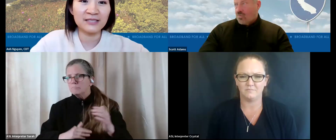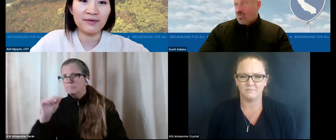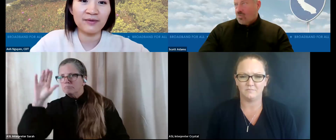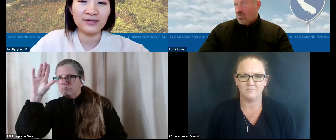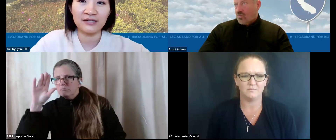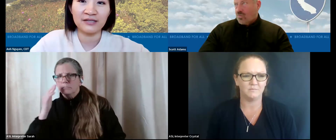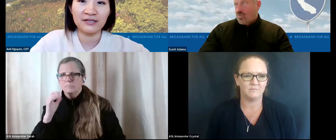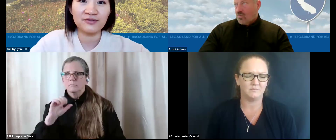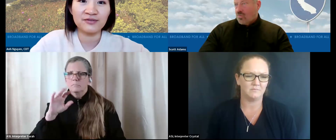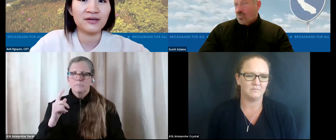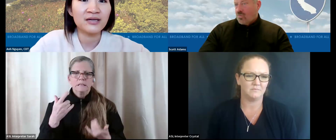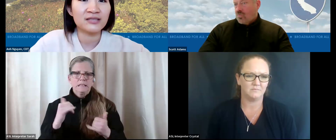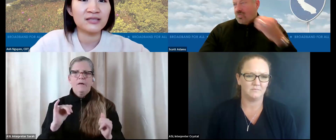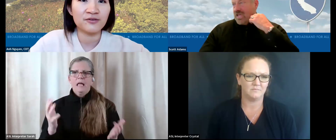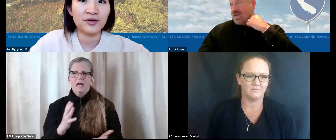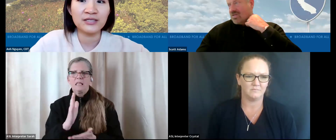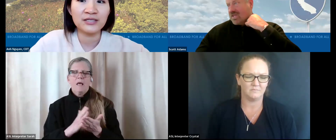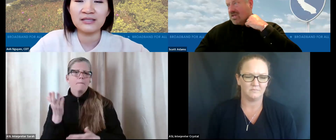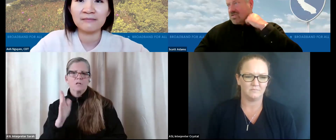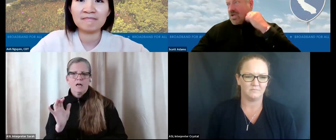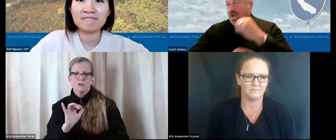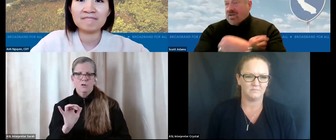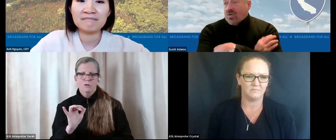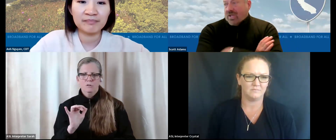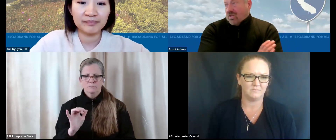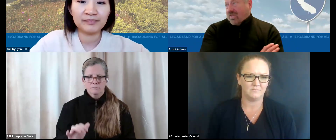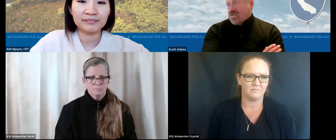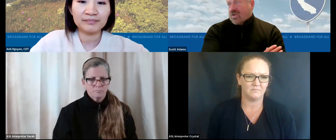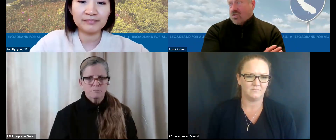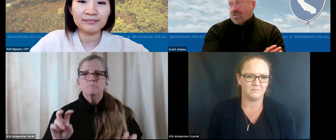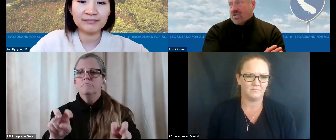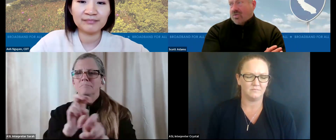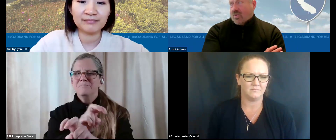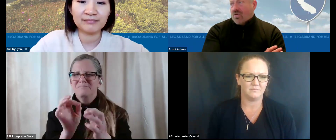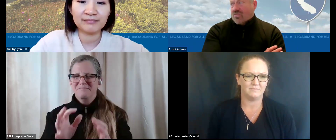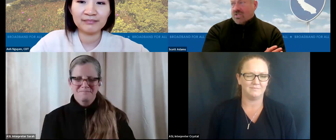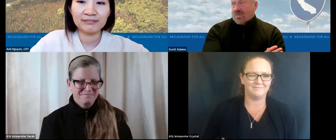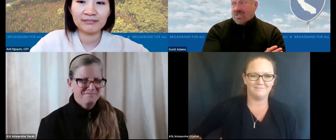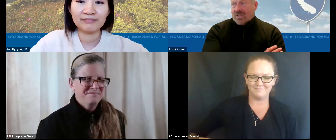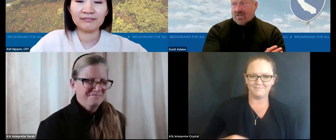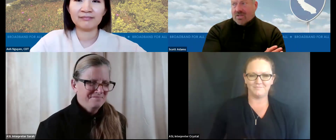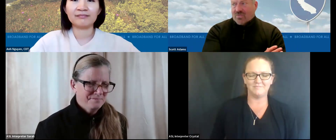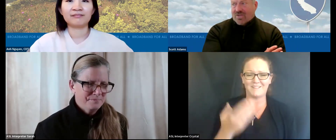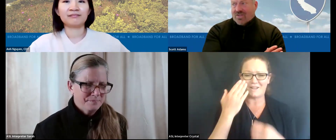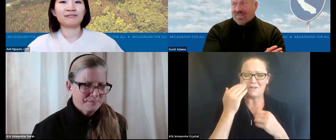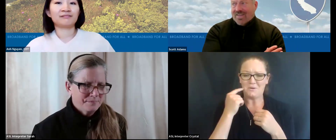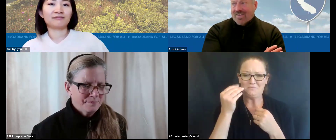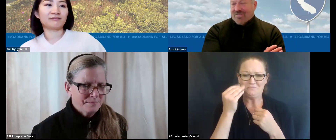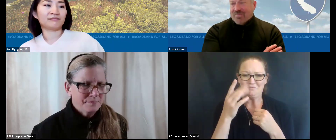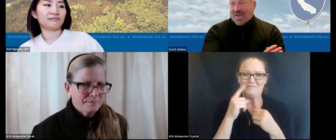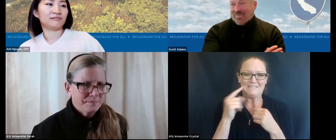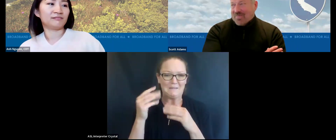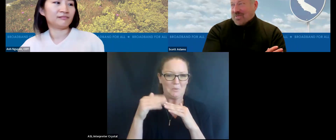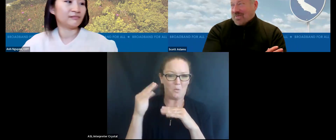here and some of our presenters are still here to answer your questions. I know, thanks for acknowledging that we are over time, because I think that's one of